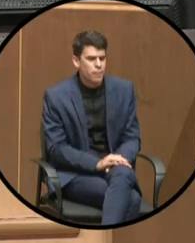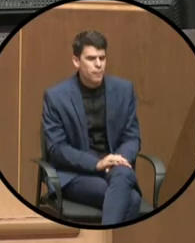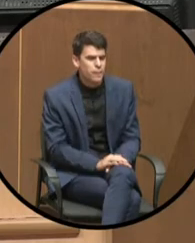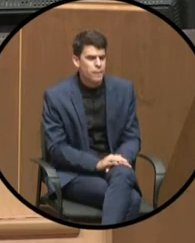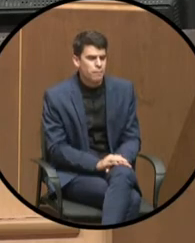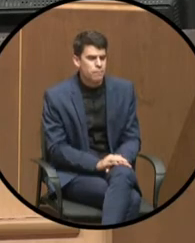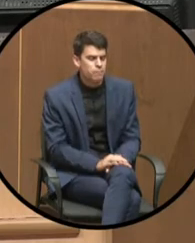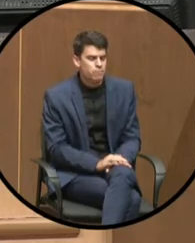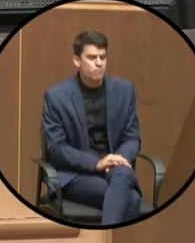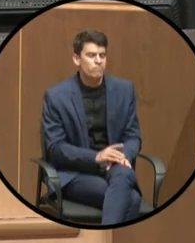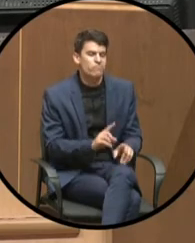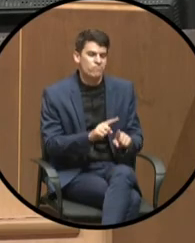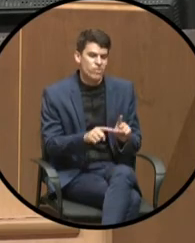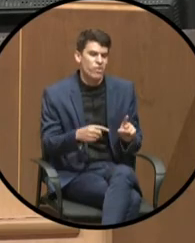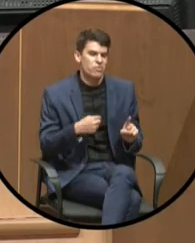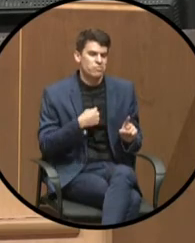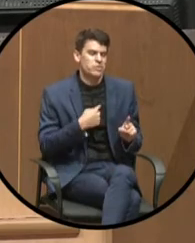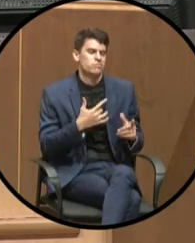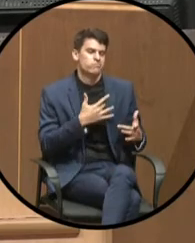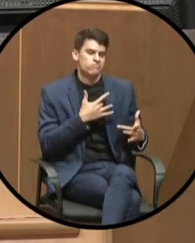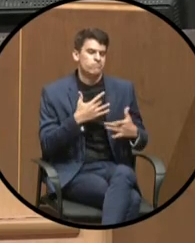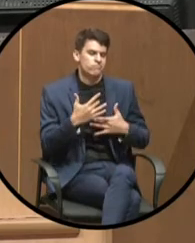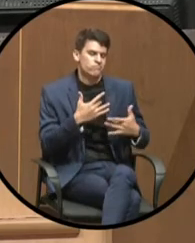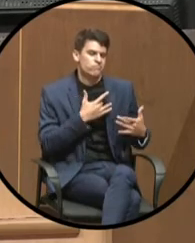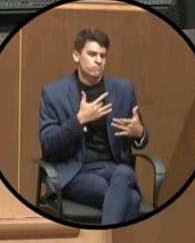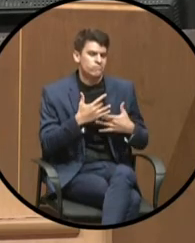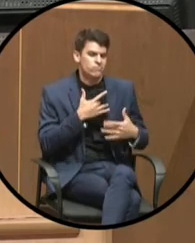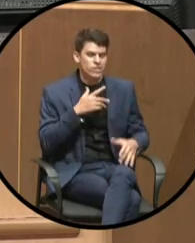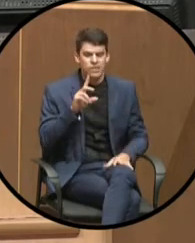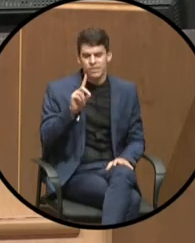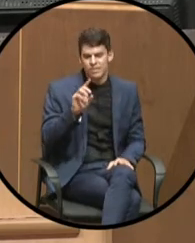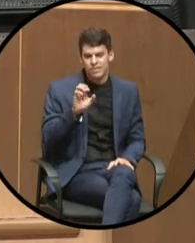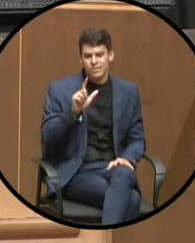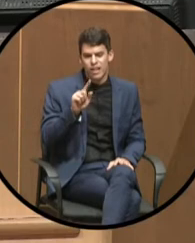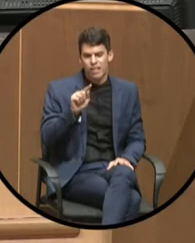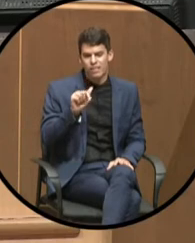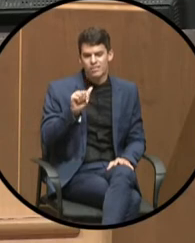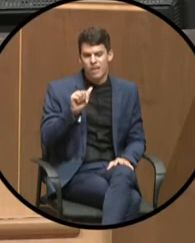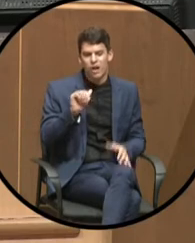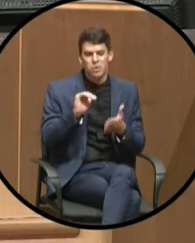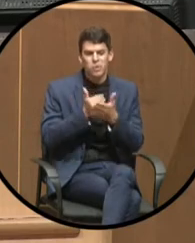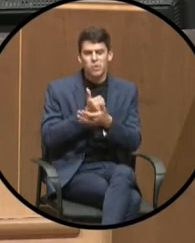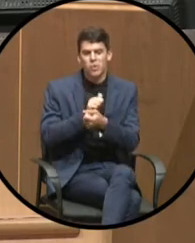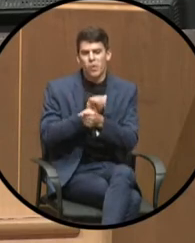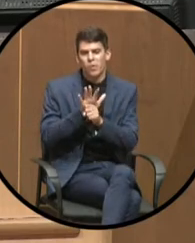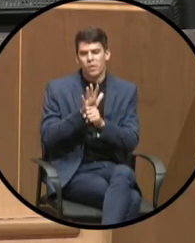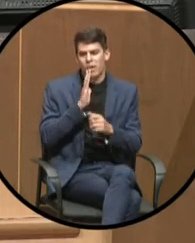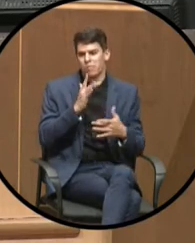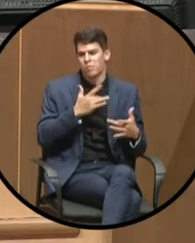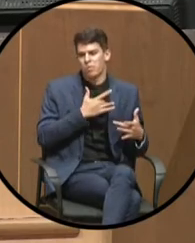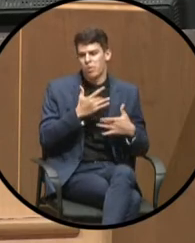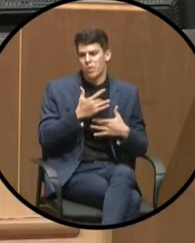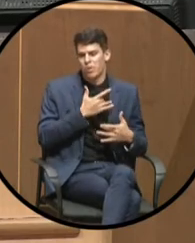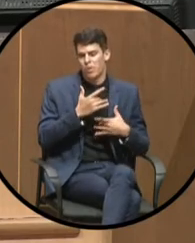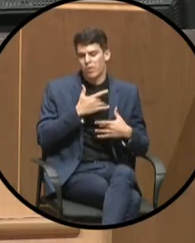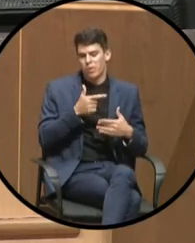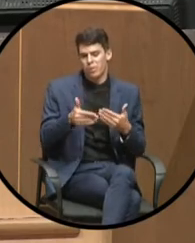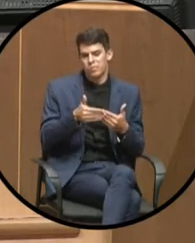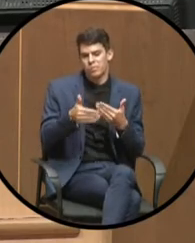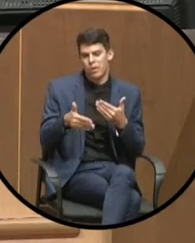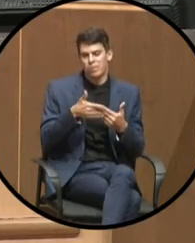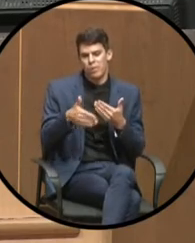But I worry about the Delta variant, and I worry about what happens in the next 4 weeks.